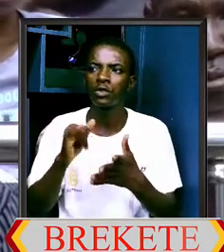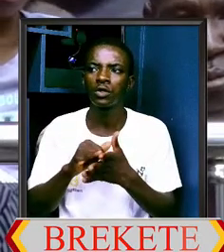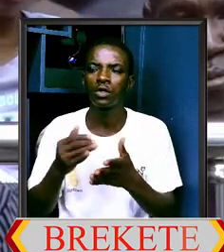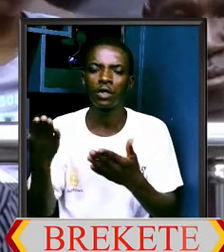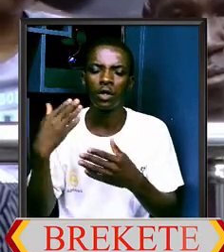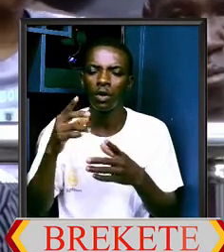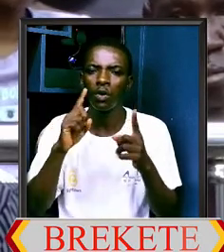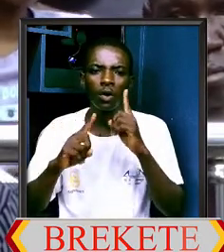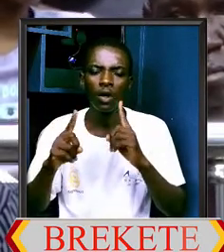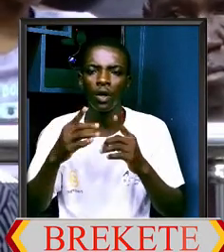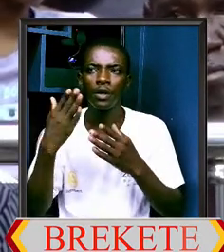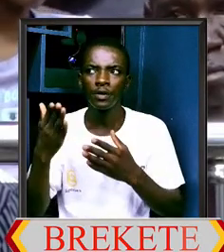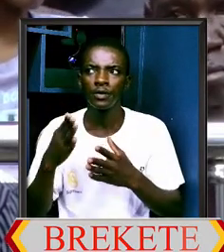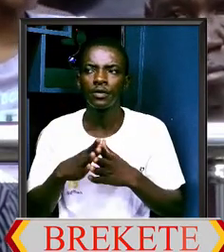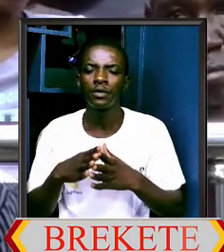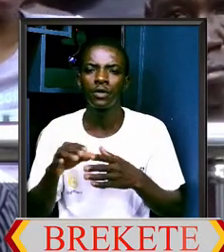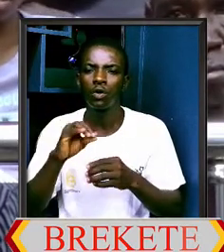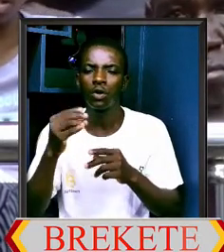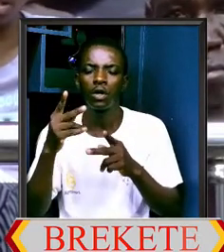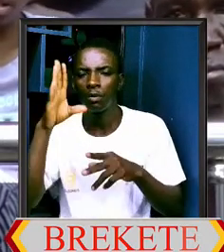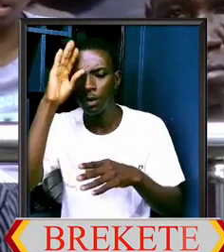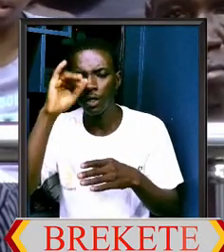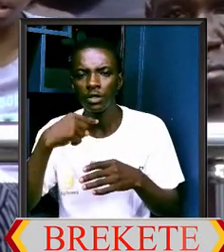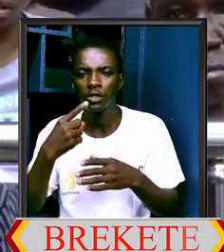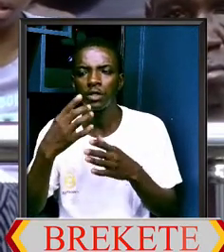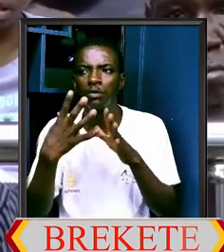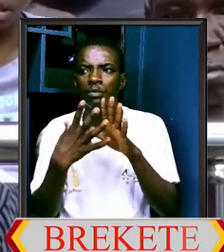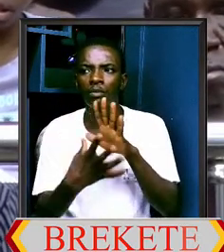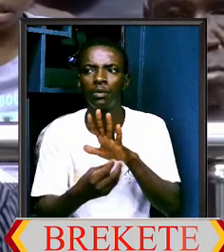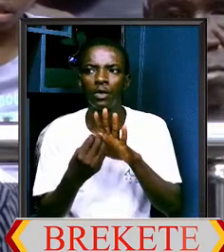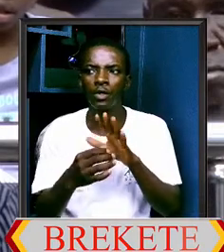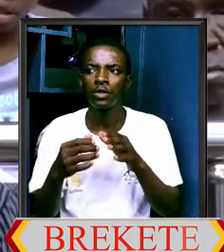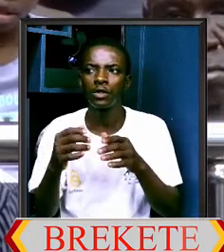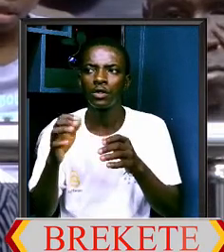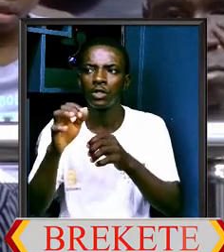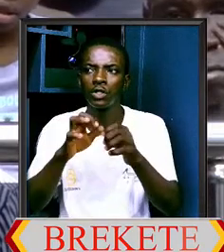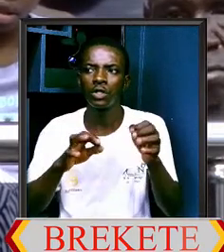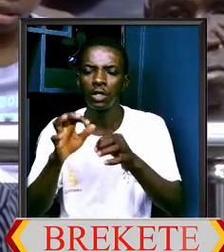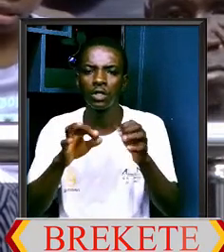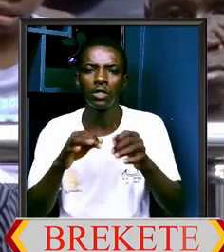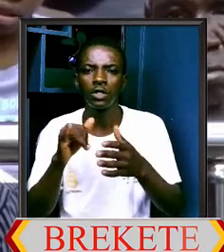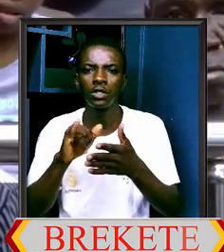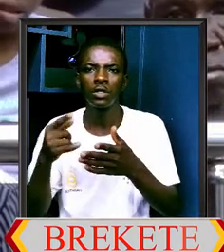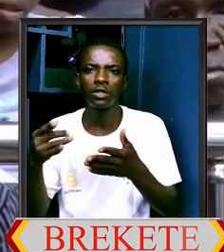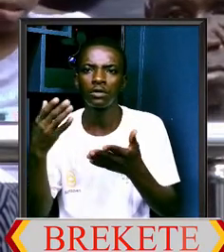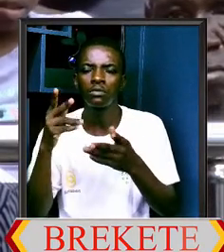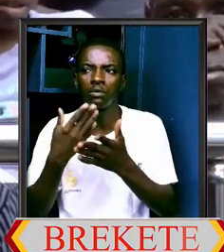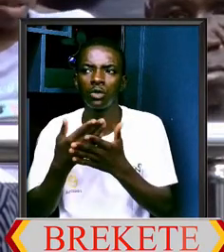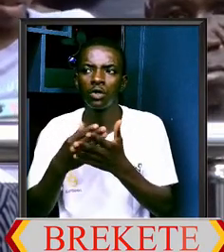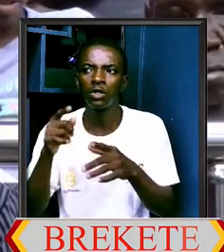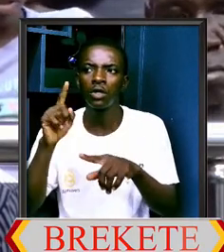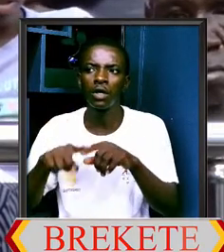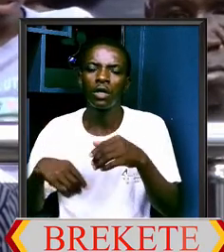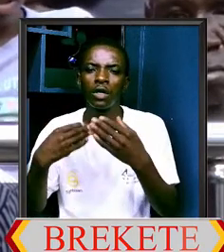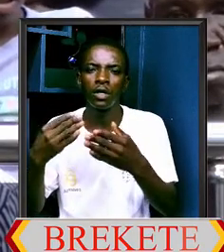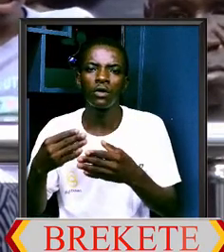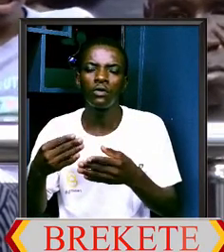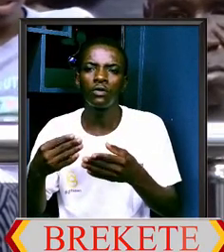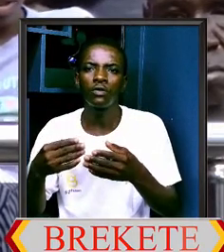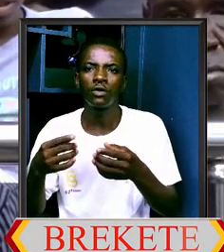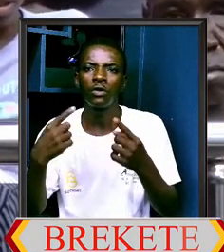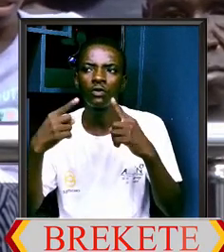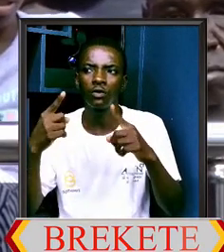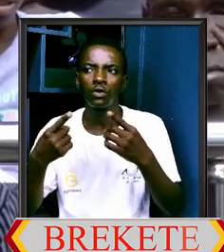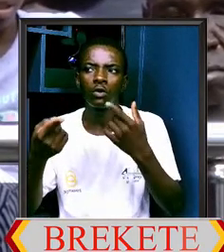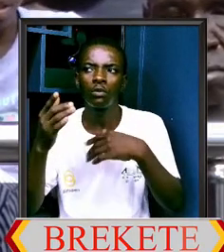I was like crying there. The other man, I print this thing. He said that this money, that they cannot give me the detail. I should come